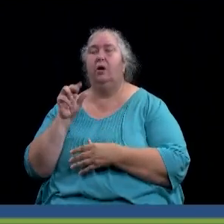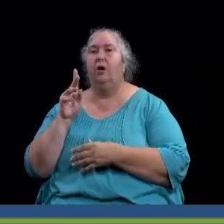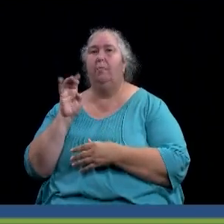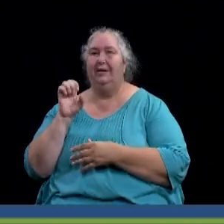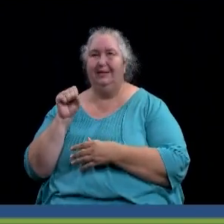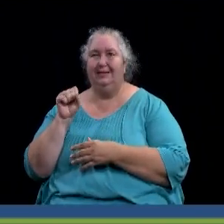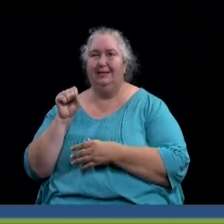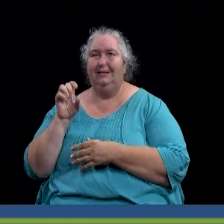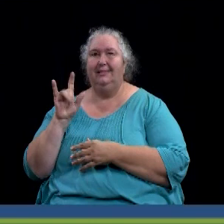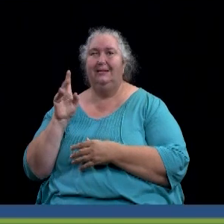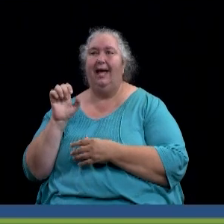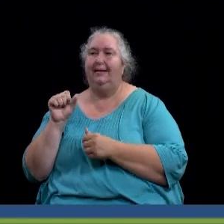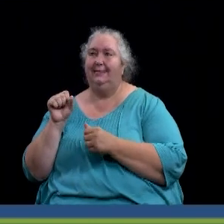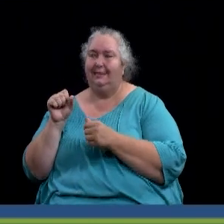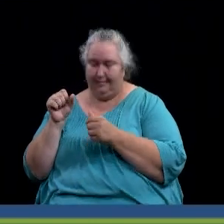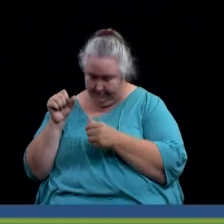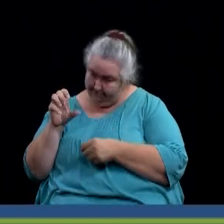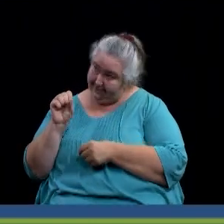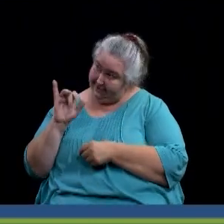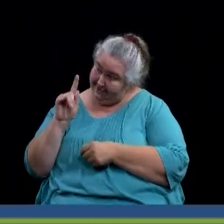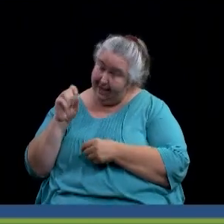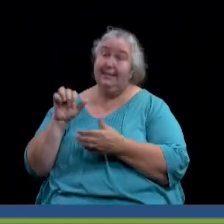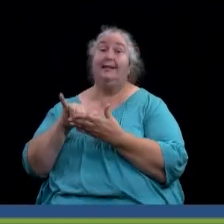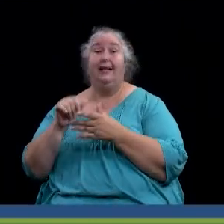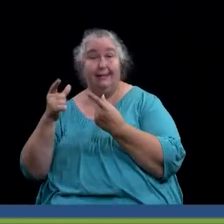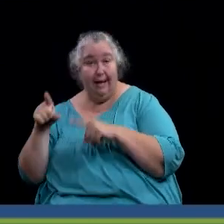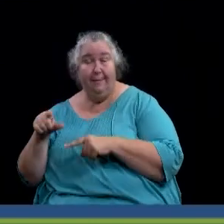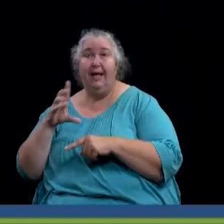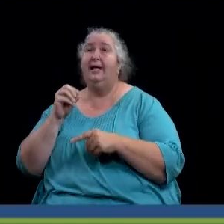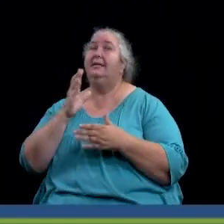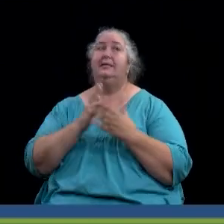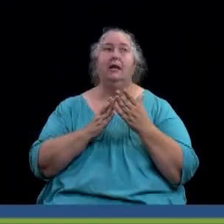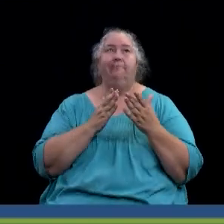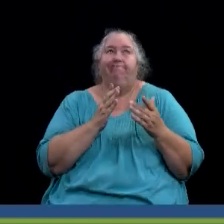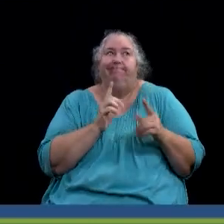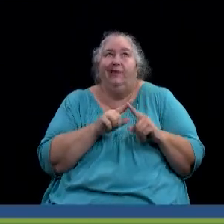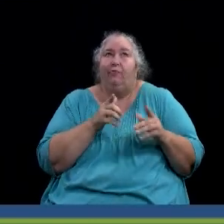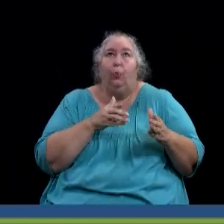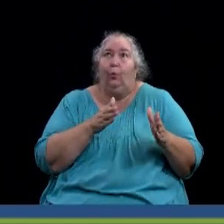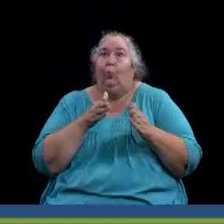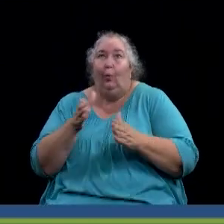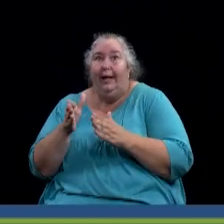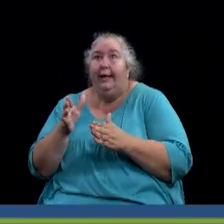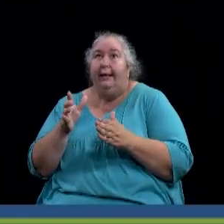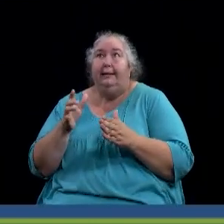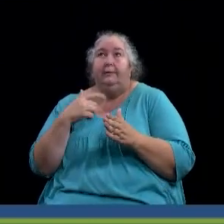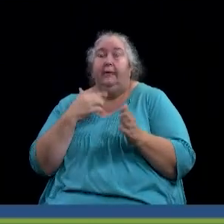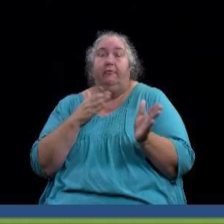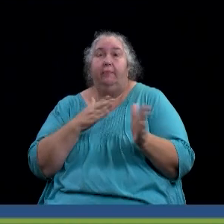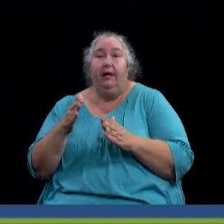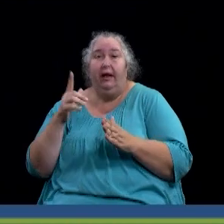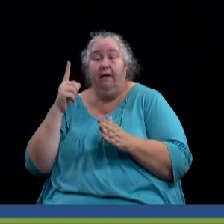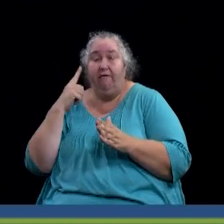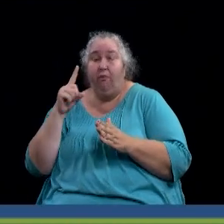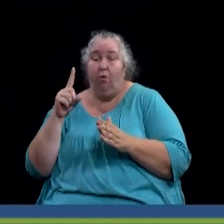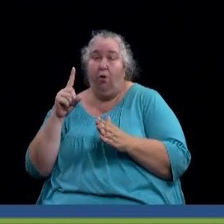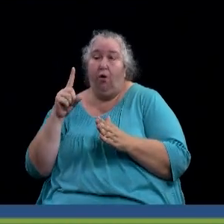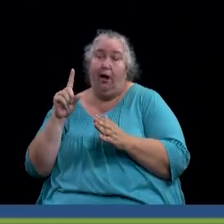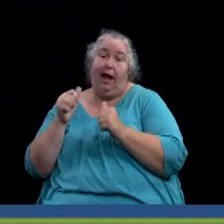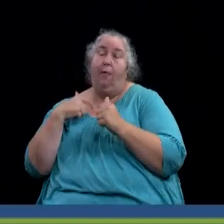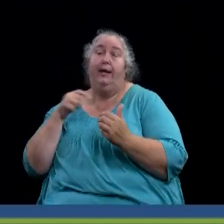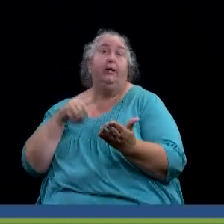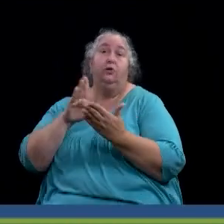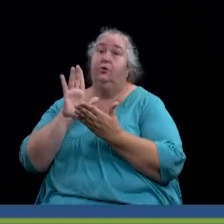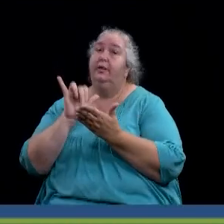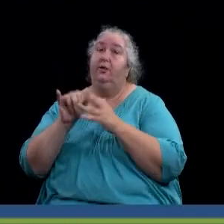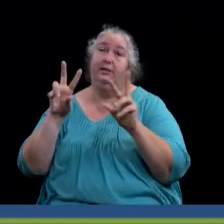or tangible things that we have planned between now and the end of the year, how we can address that. Very good. Thank you, Councilmember